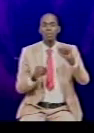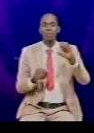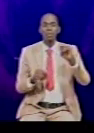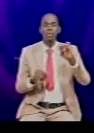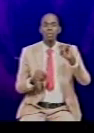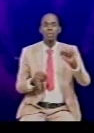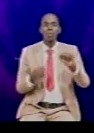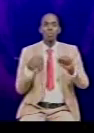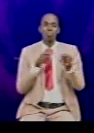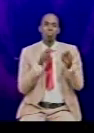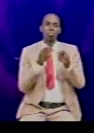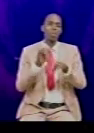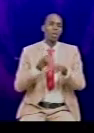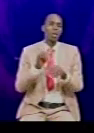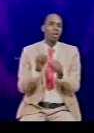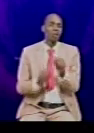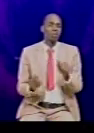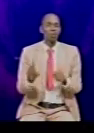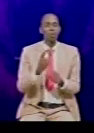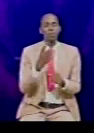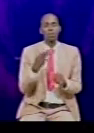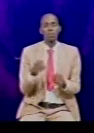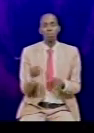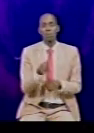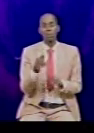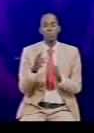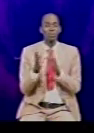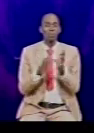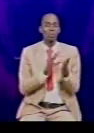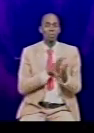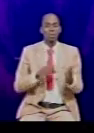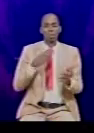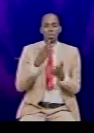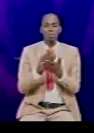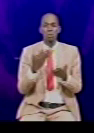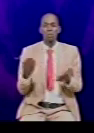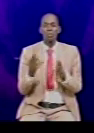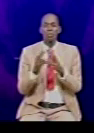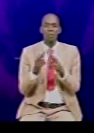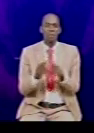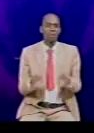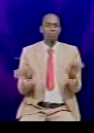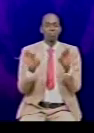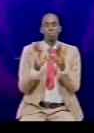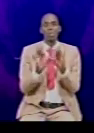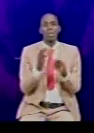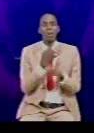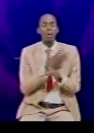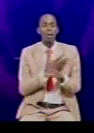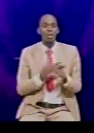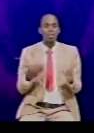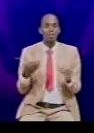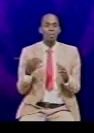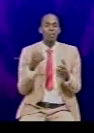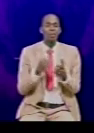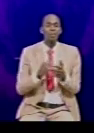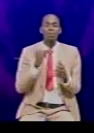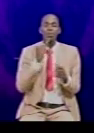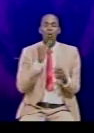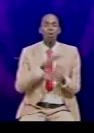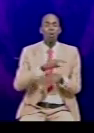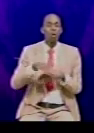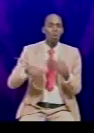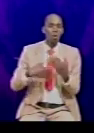of them, Jesus Christ said something very, very important. And it's all revolving